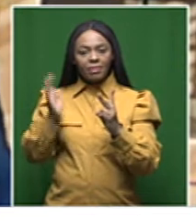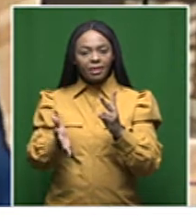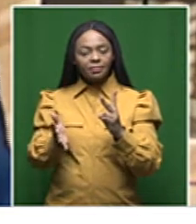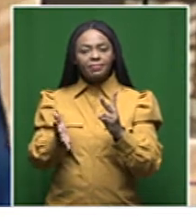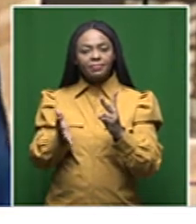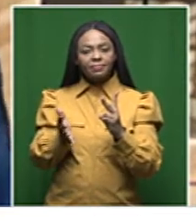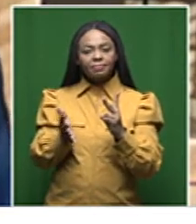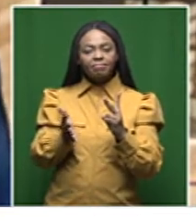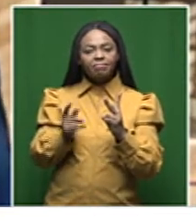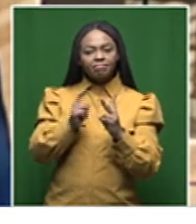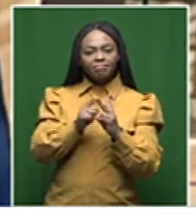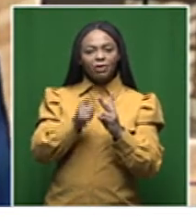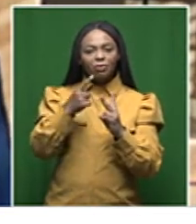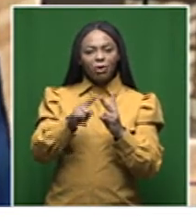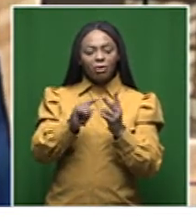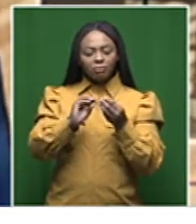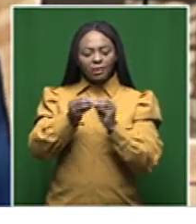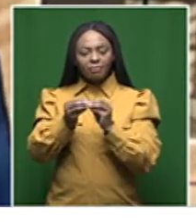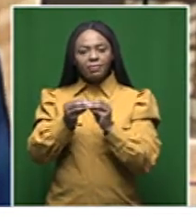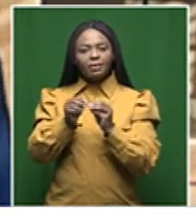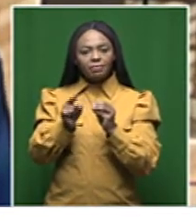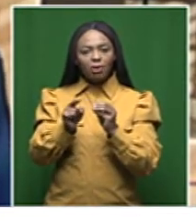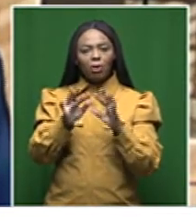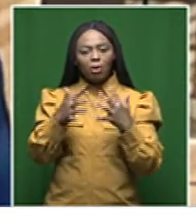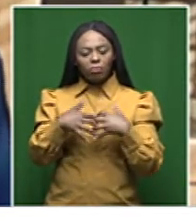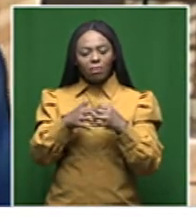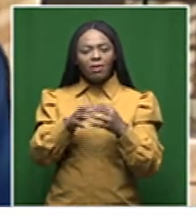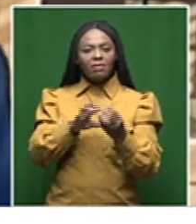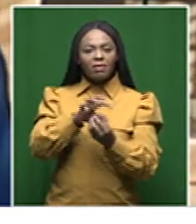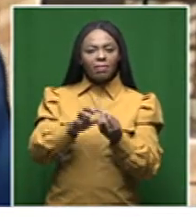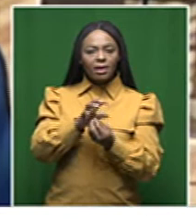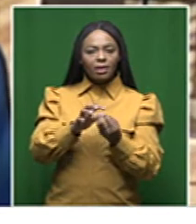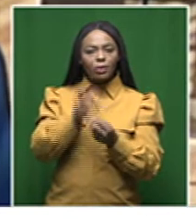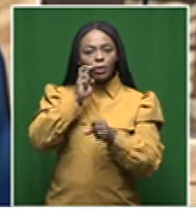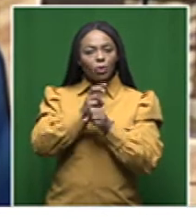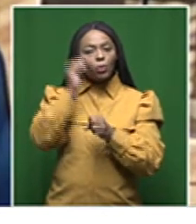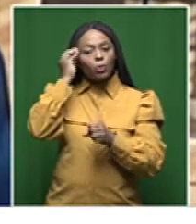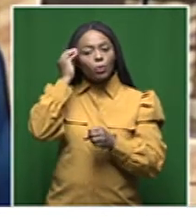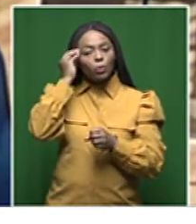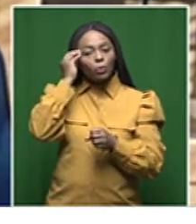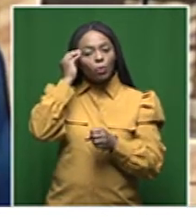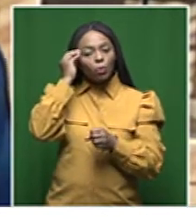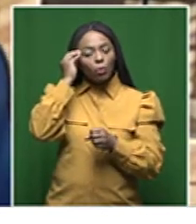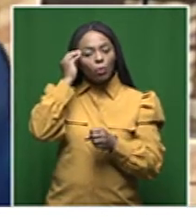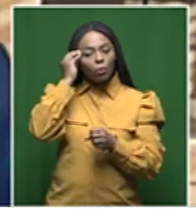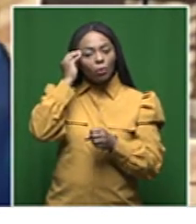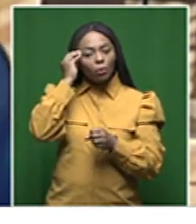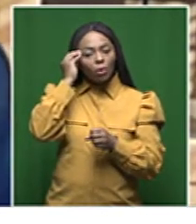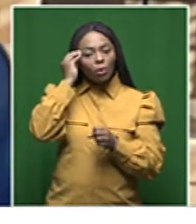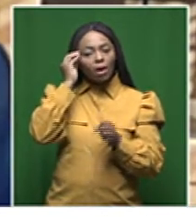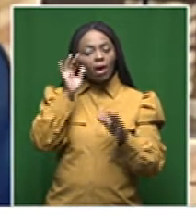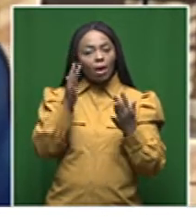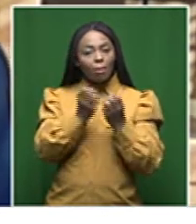or to form a family. So we actually have to be aware that the fertility care